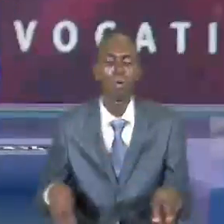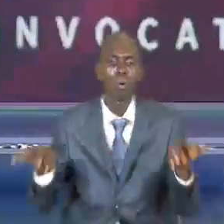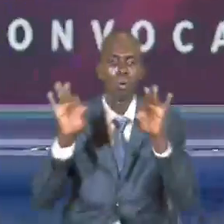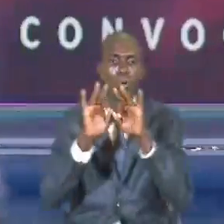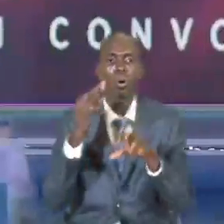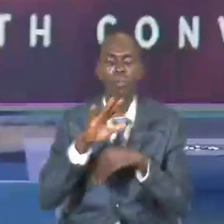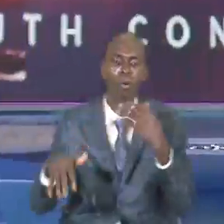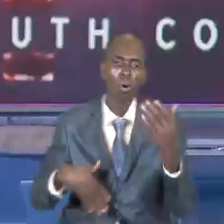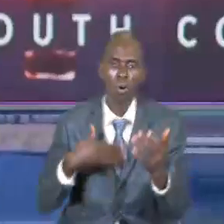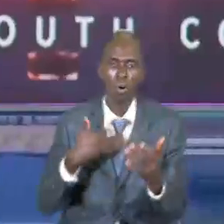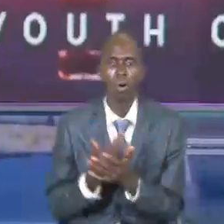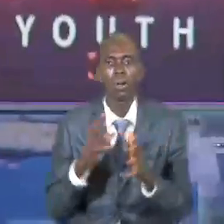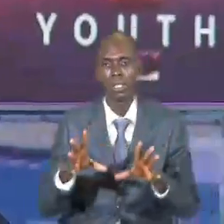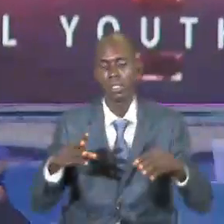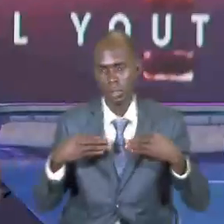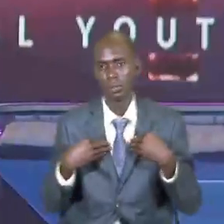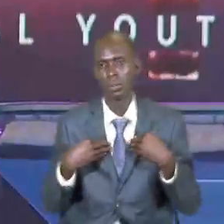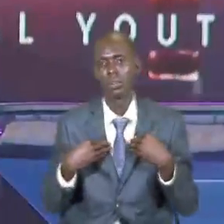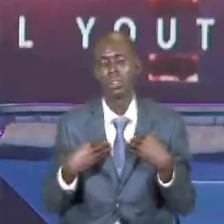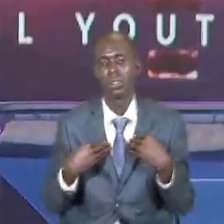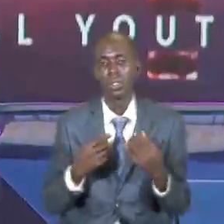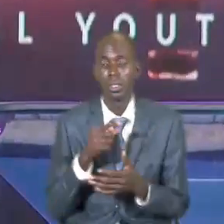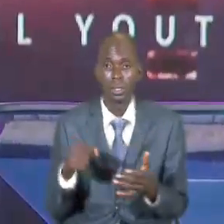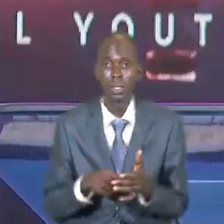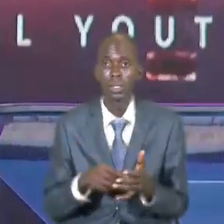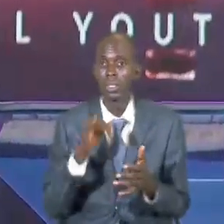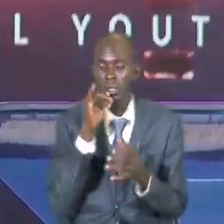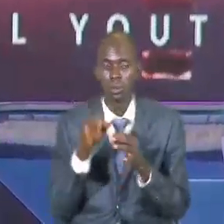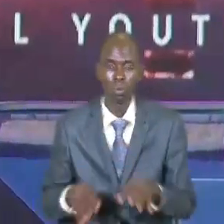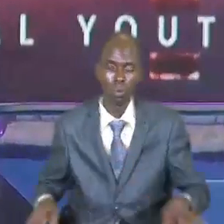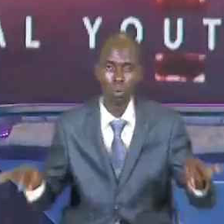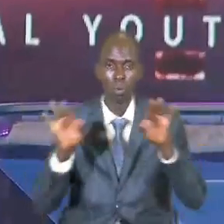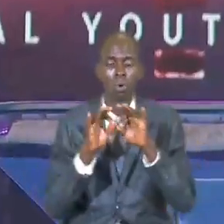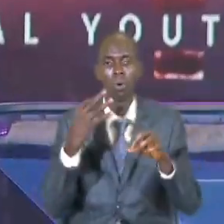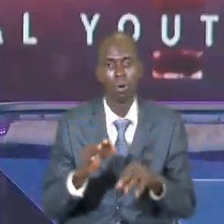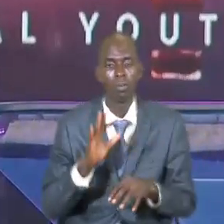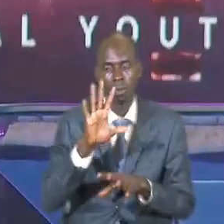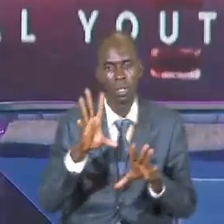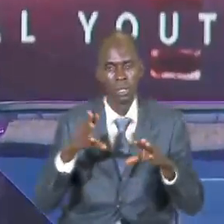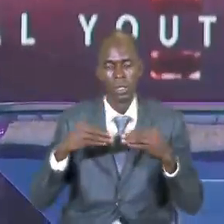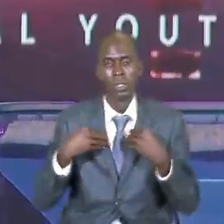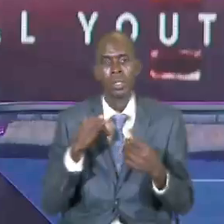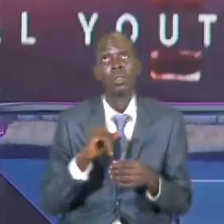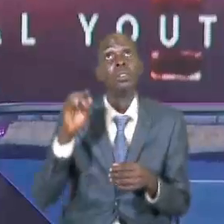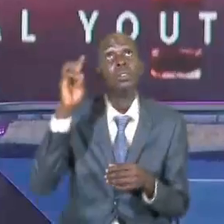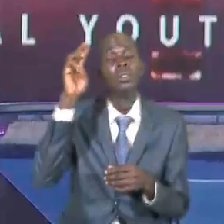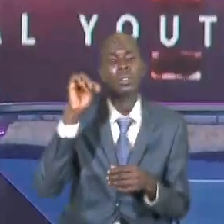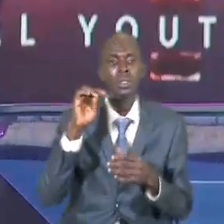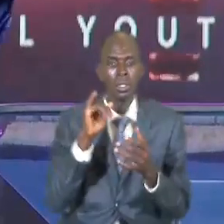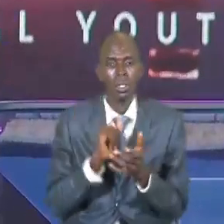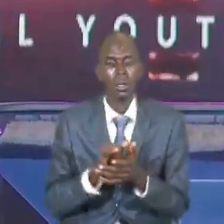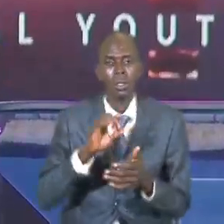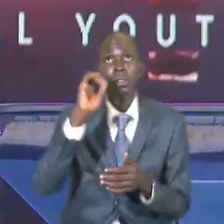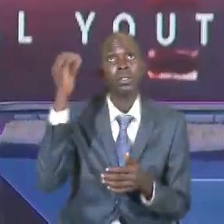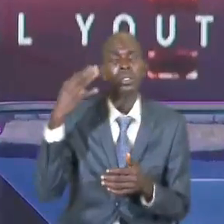worthy of your acceptation, of you accepting it, that grace was for him and grace is for me